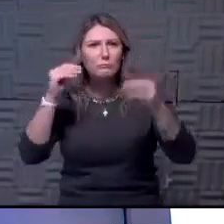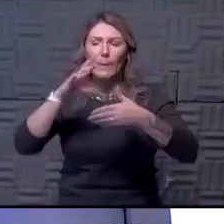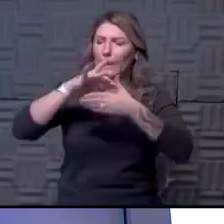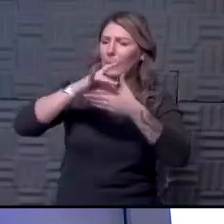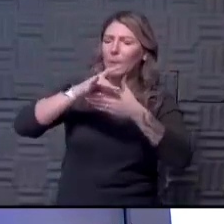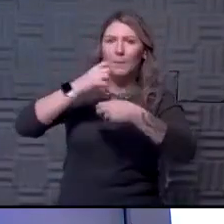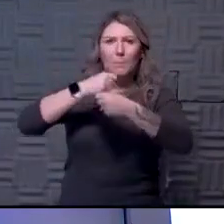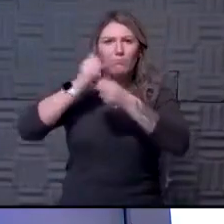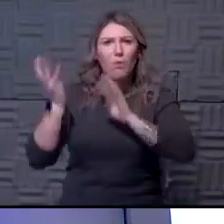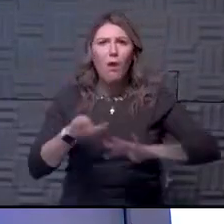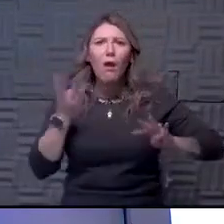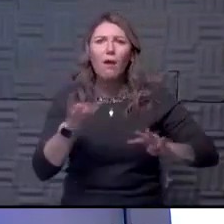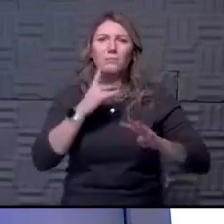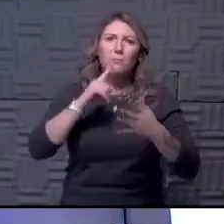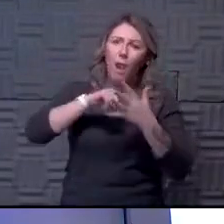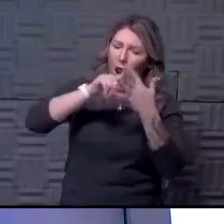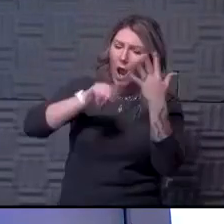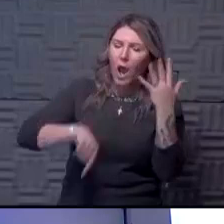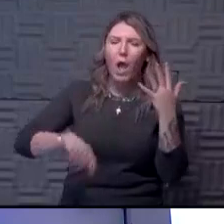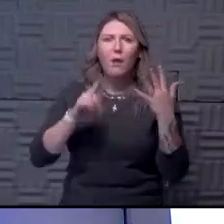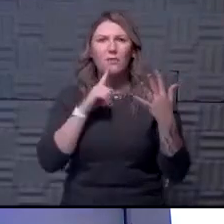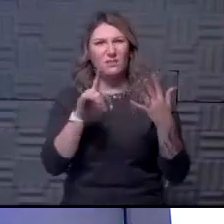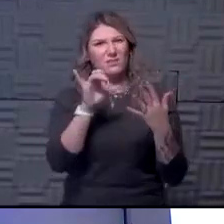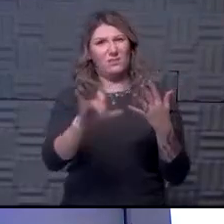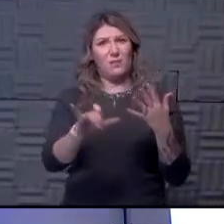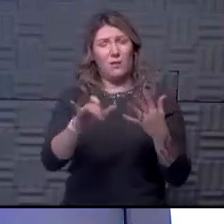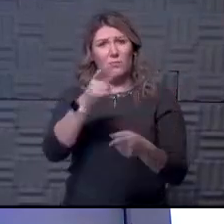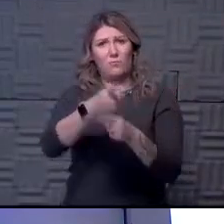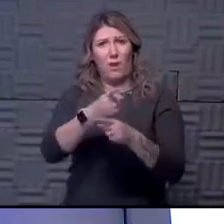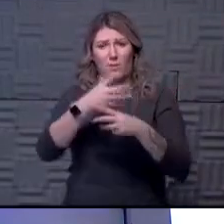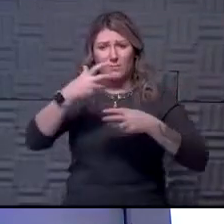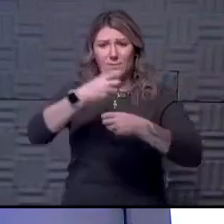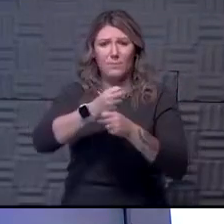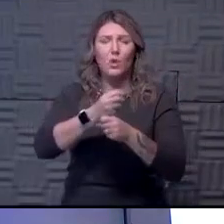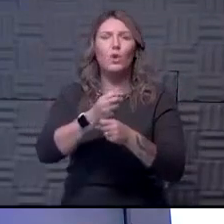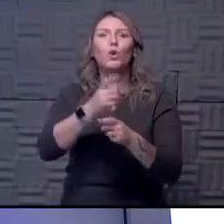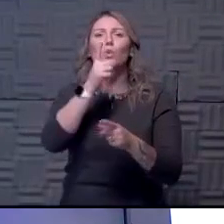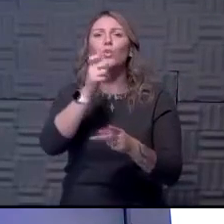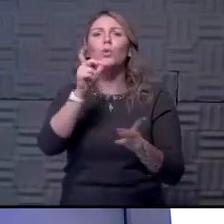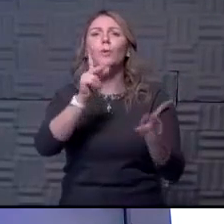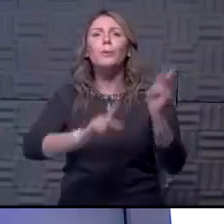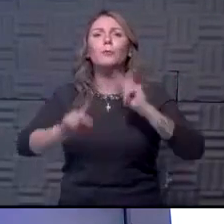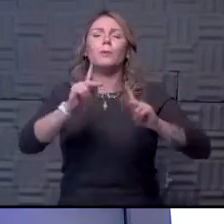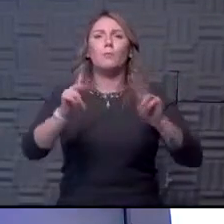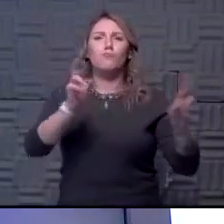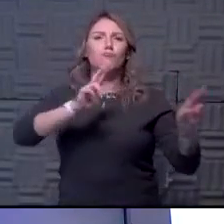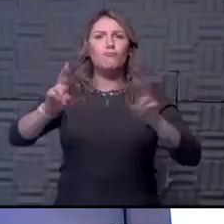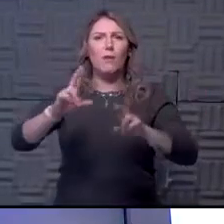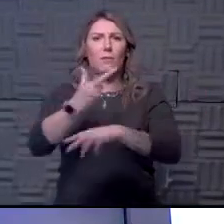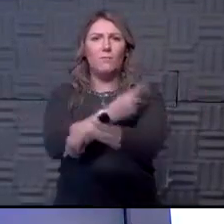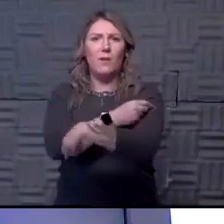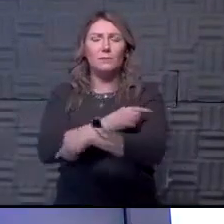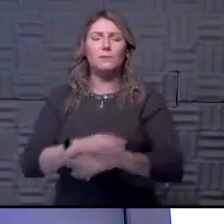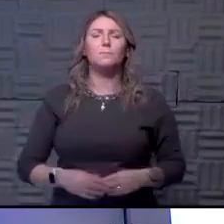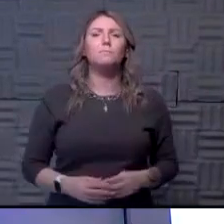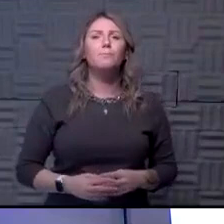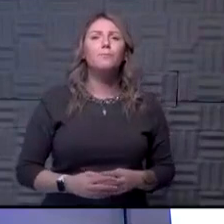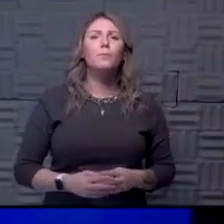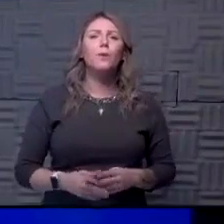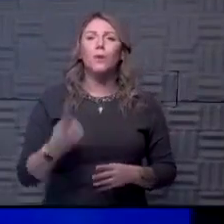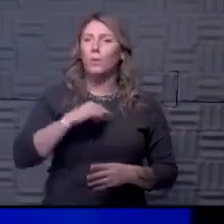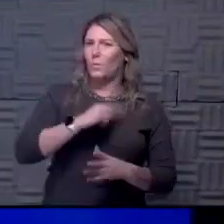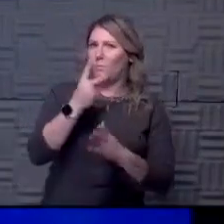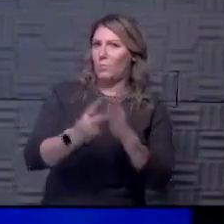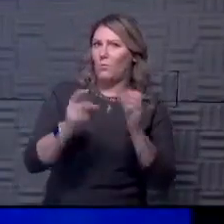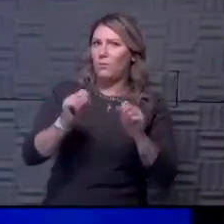Is that true? Can you kind of summarize who are the employees that, or not, but who are the people we're getting ready to vaccinate? Yeah, I think it's, and we can both